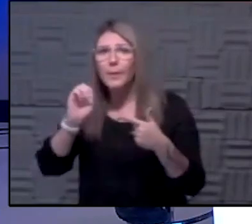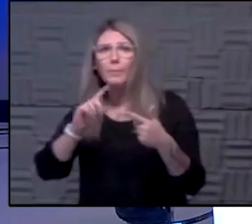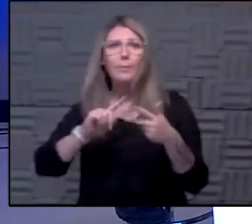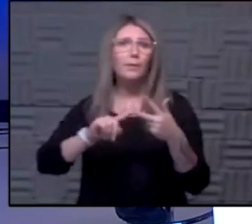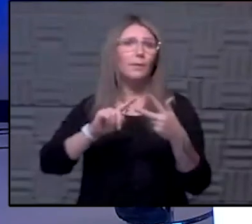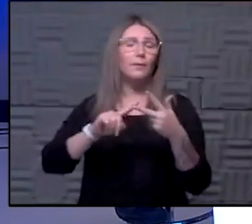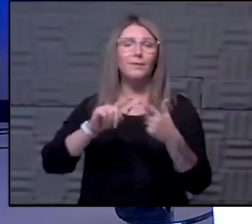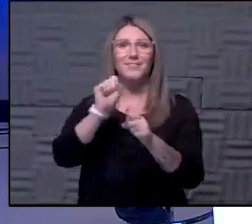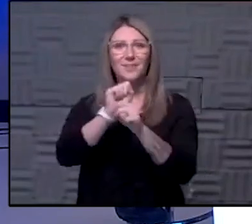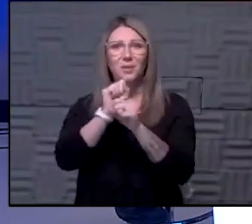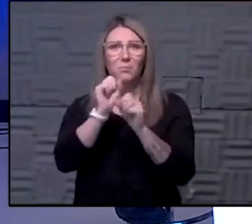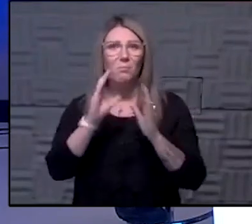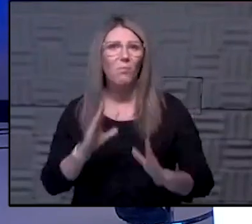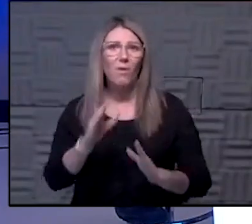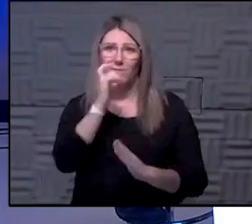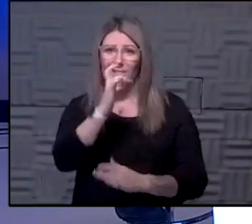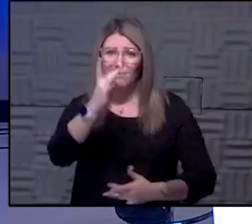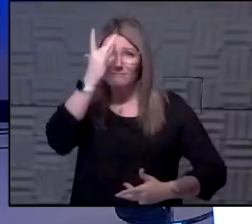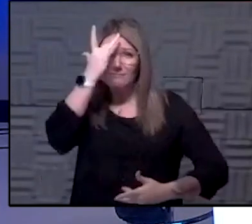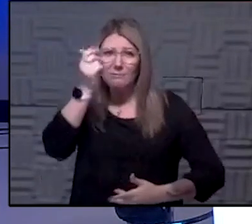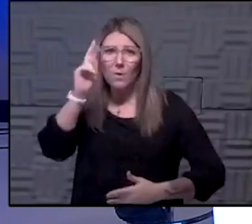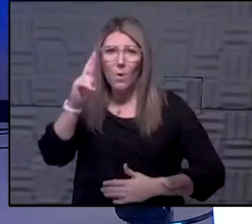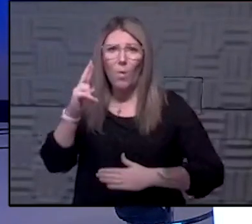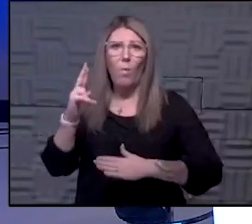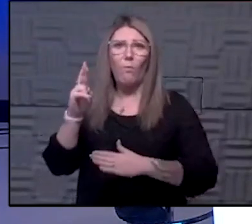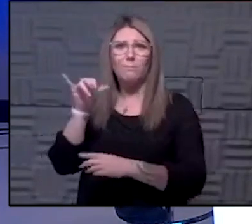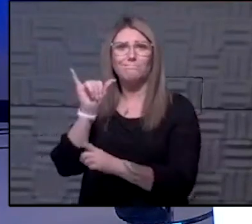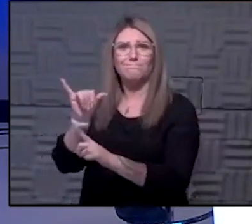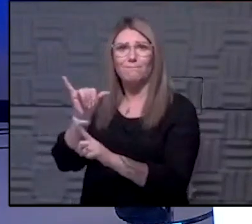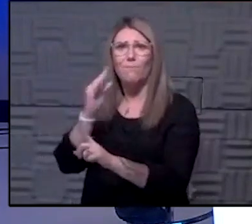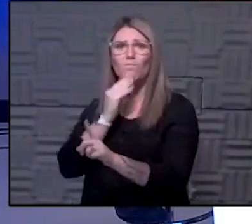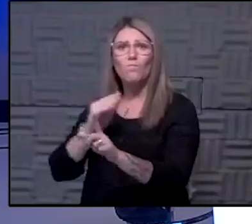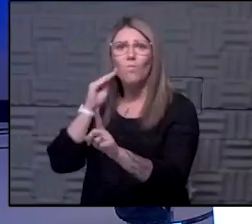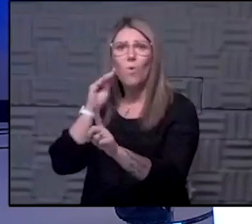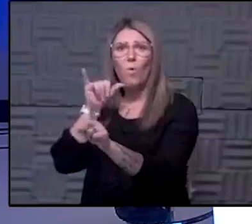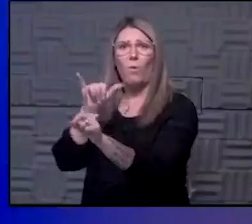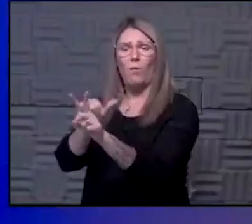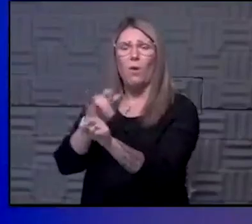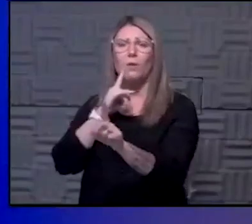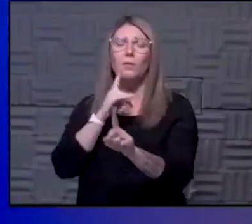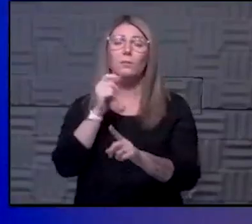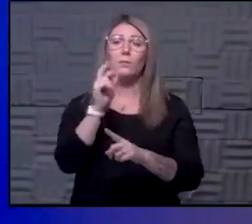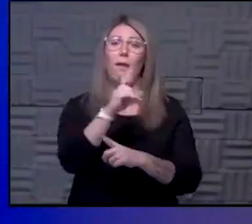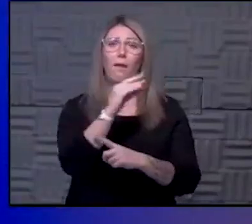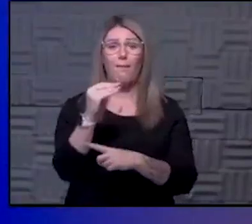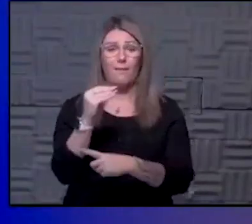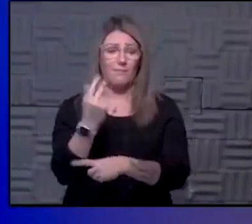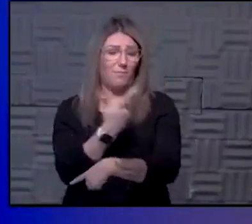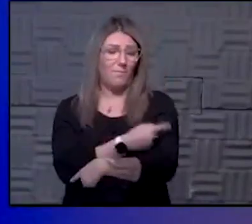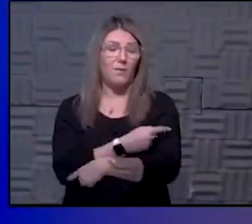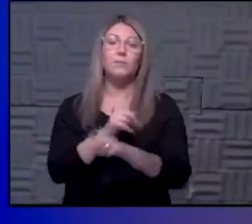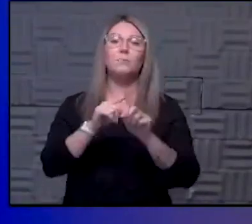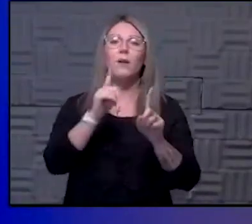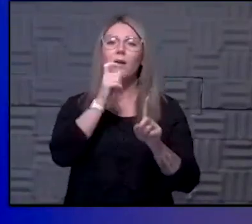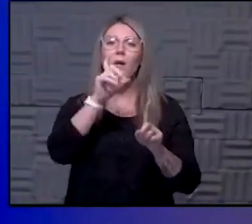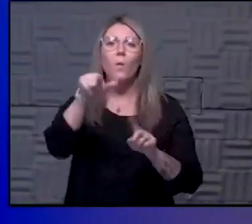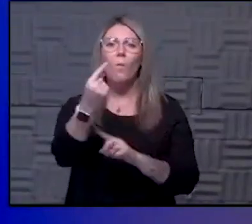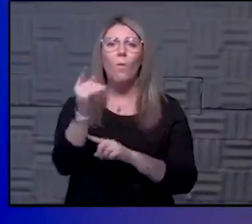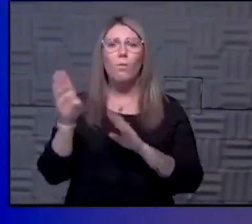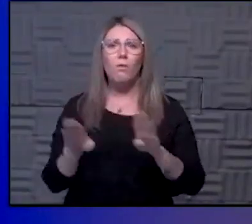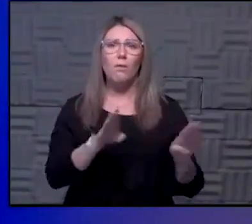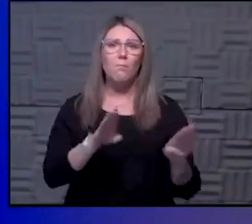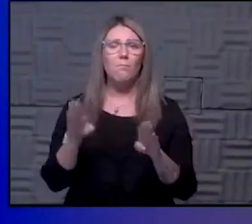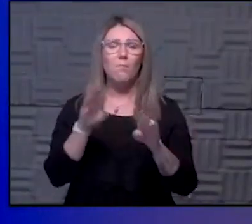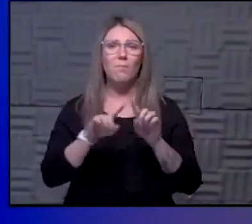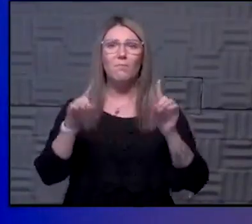employees who are not sick or quarantined, hopefully because of the vaccination. And then hopefully now, not only behaviors, but we can start to